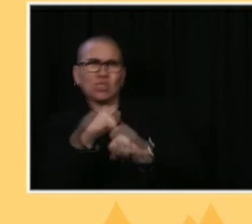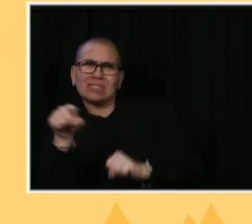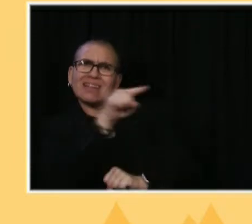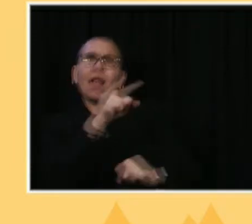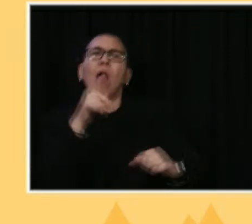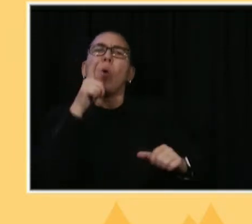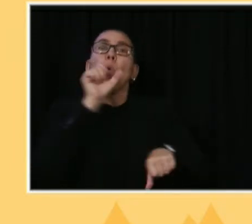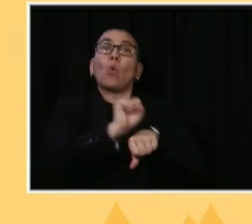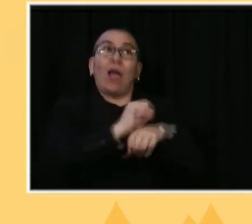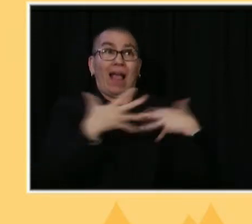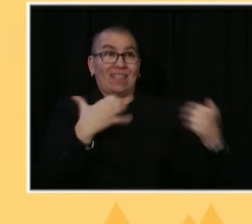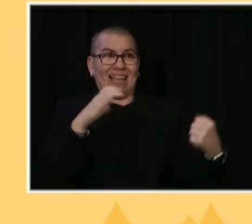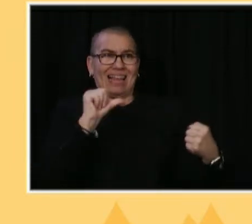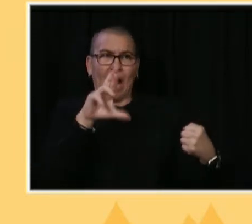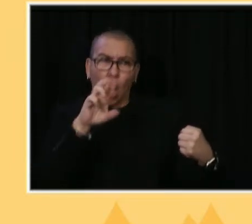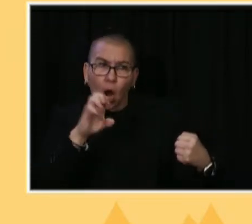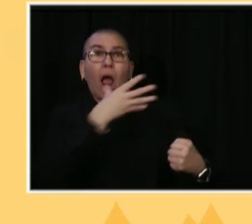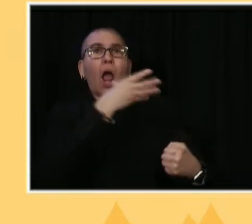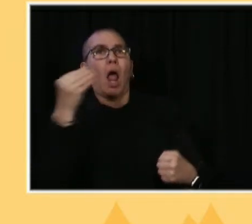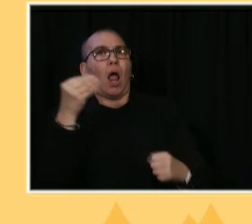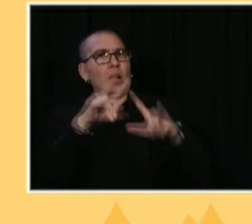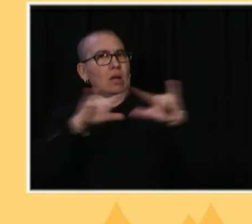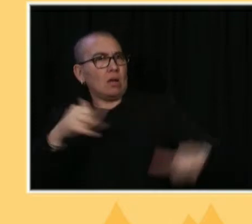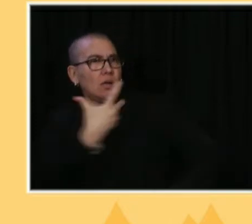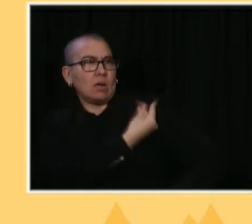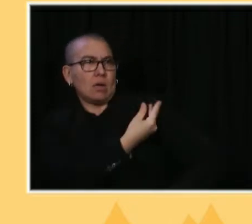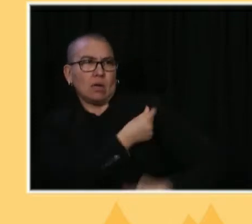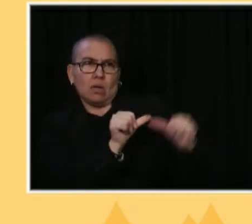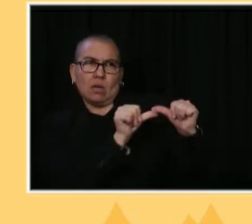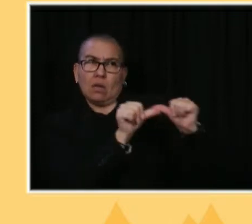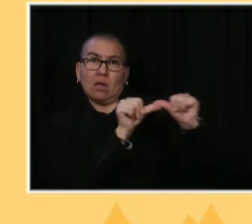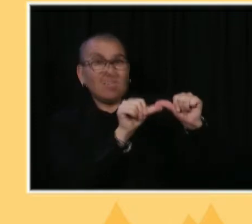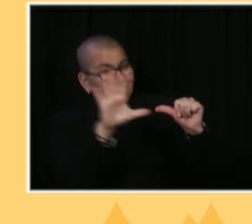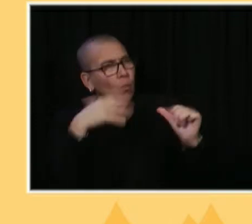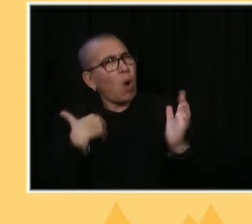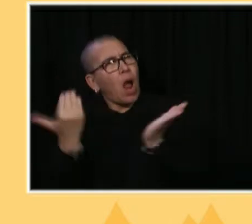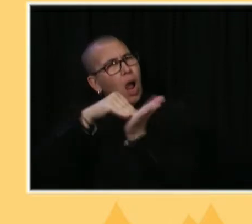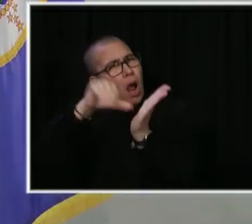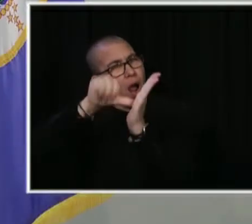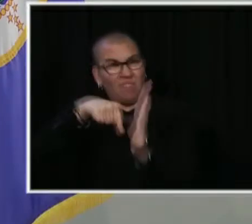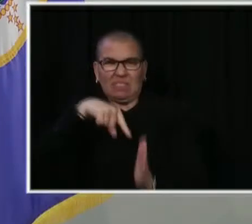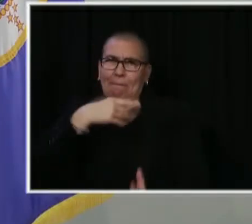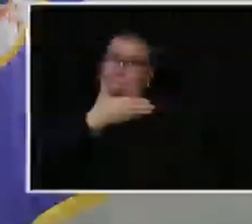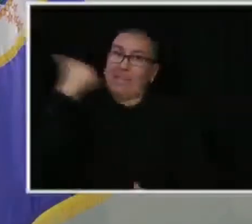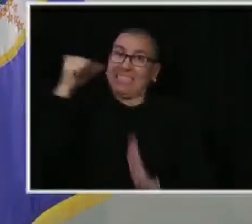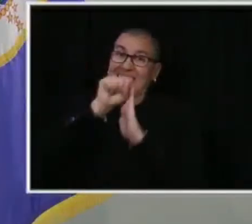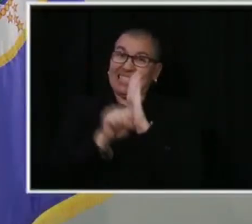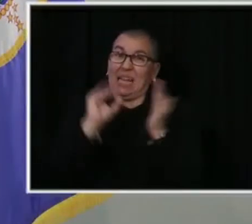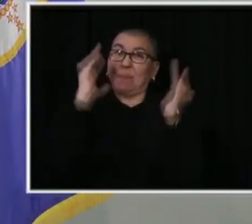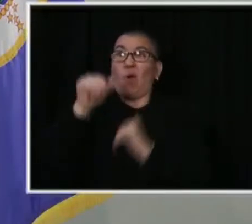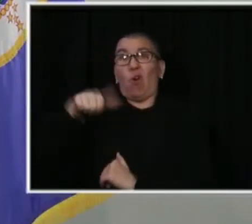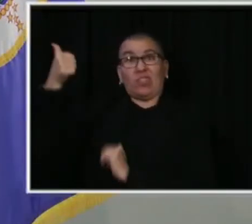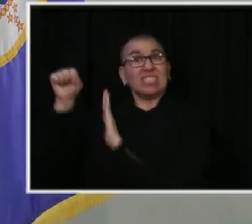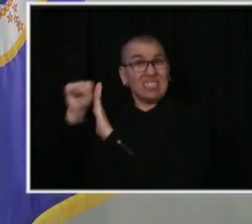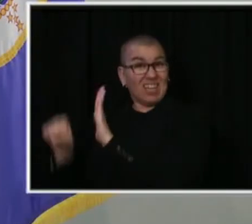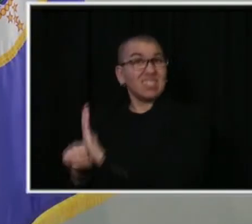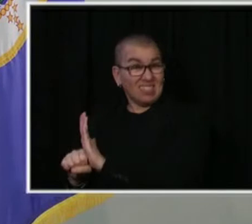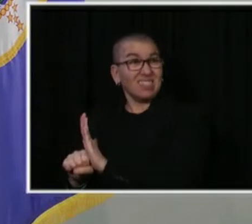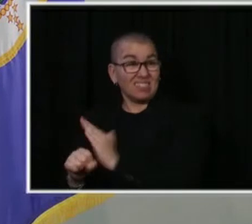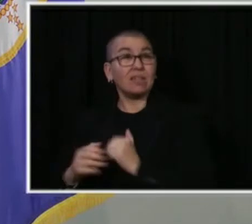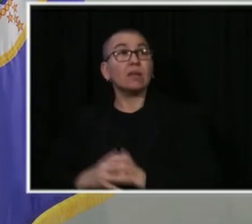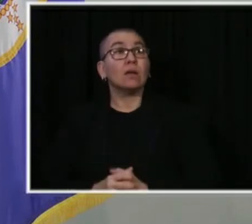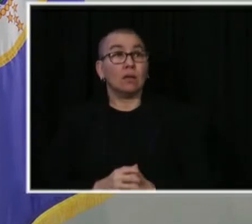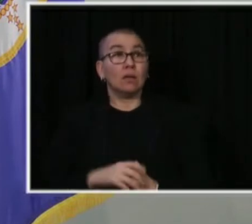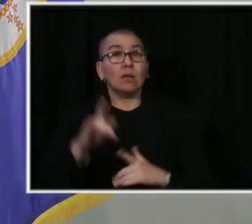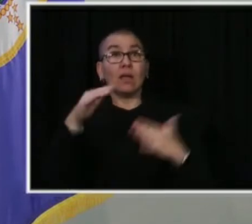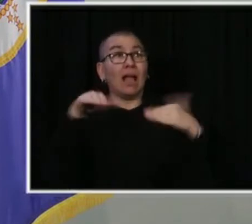Our vaccine progress continues to be the best in the nation, and we're relentless around it. And I want to make note of this. The issue of equity in vaccines, whether